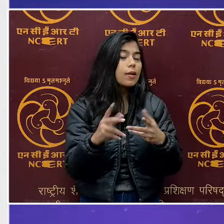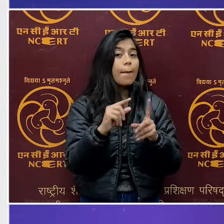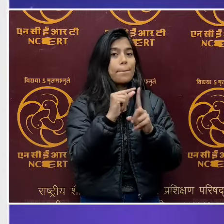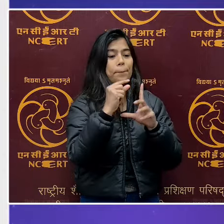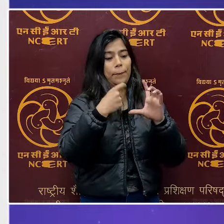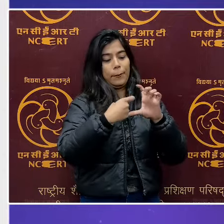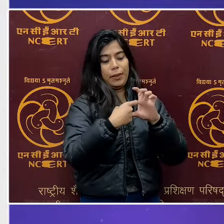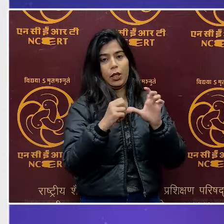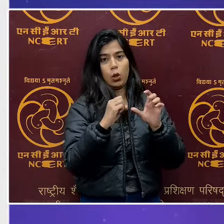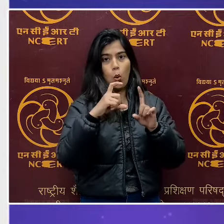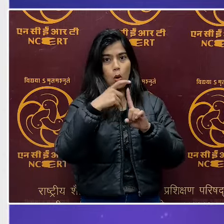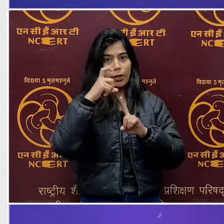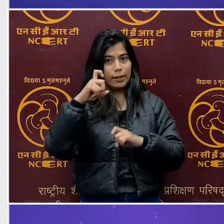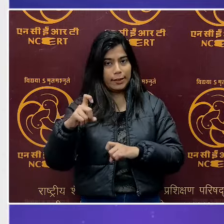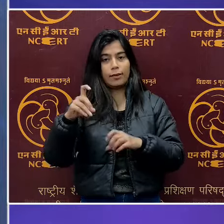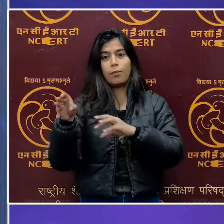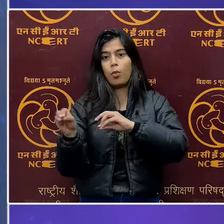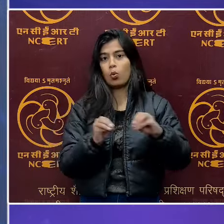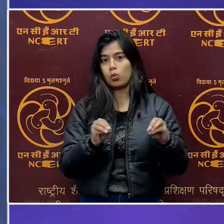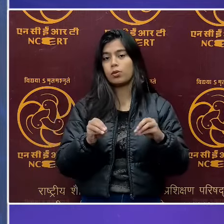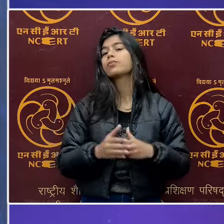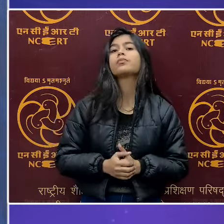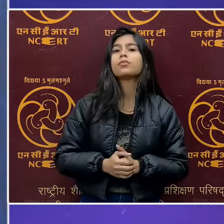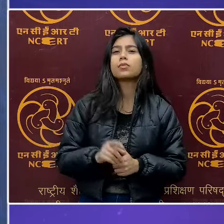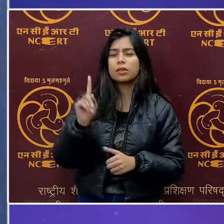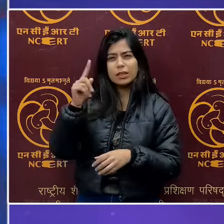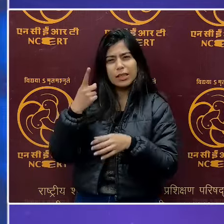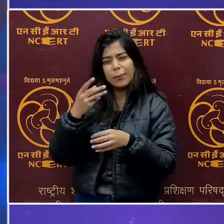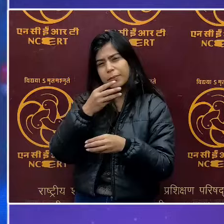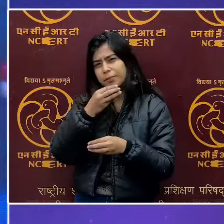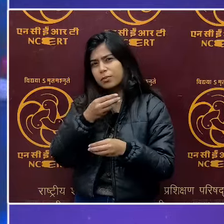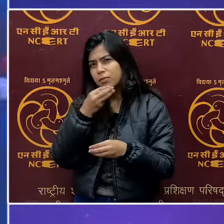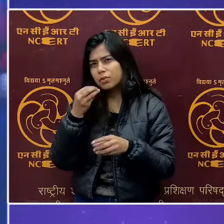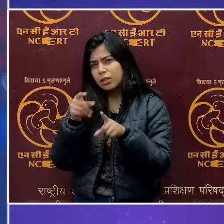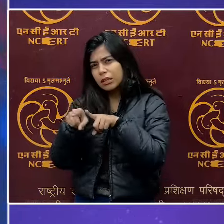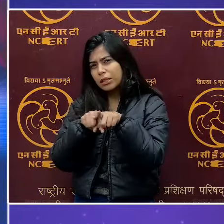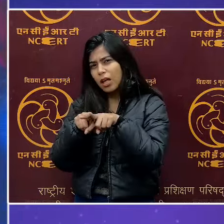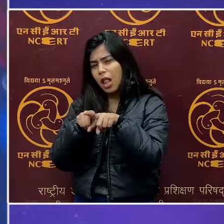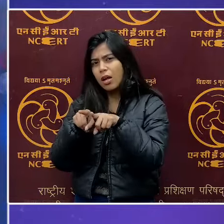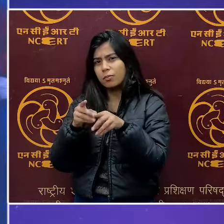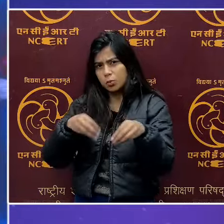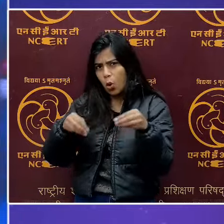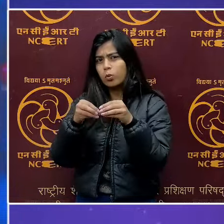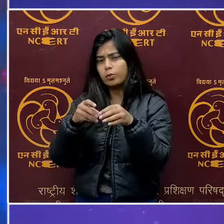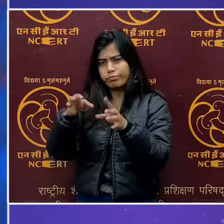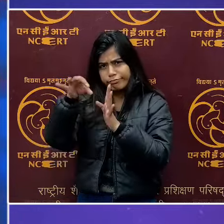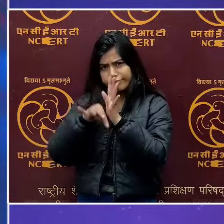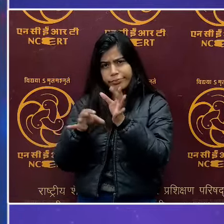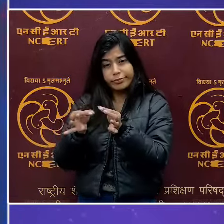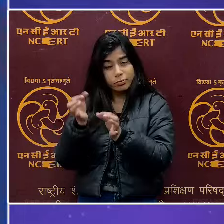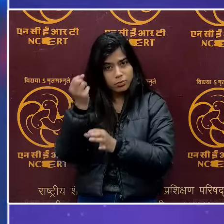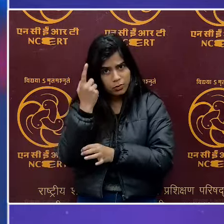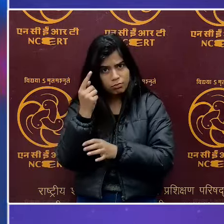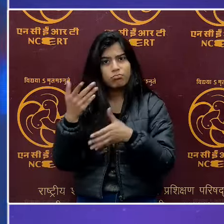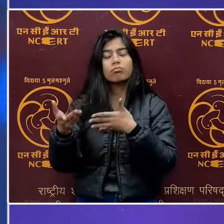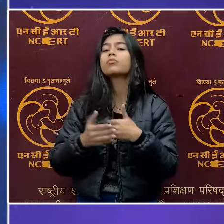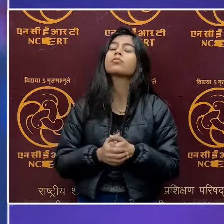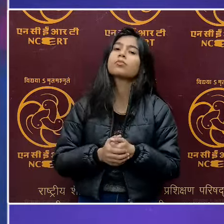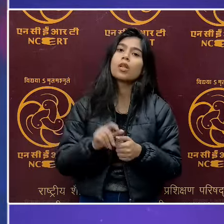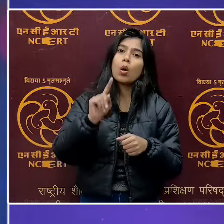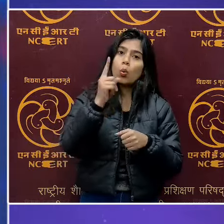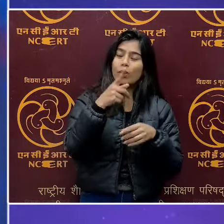periodic motions. Ma'am, let's just talk about a few examples regarding the periodic motion, shall we? Yeah, definitely we will. Okay. Now, the